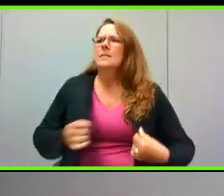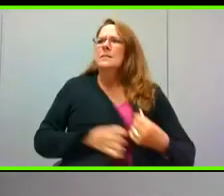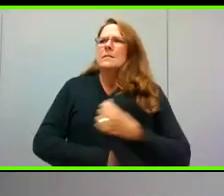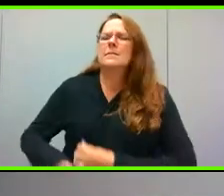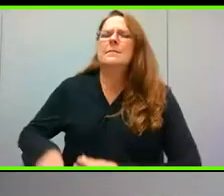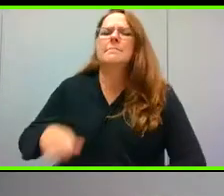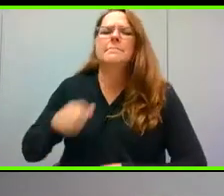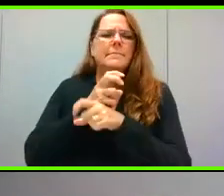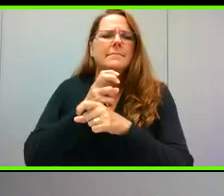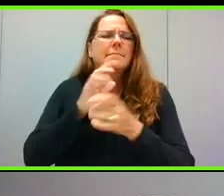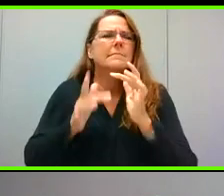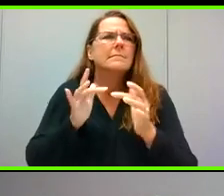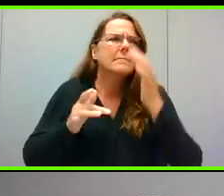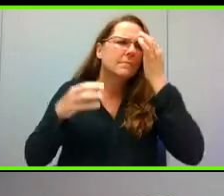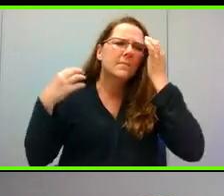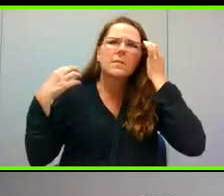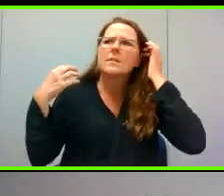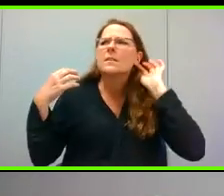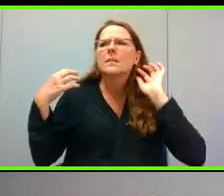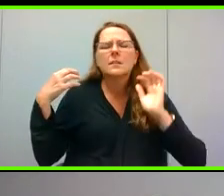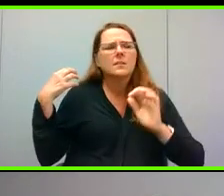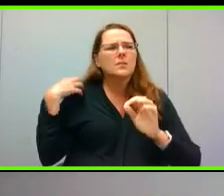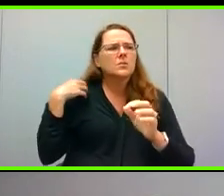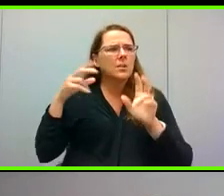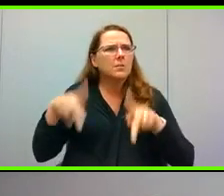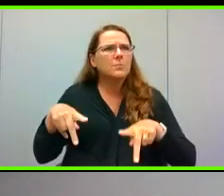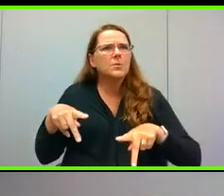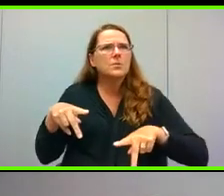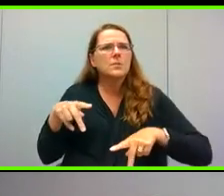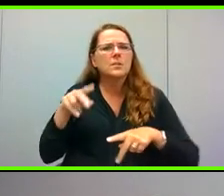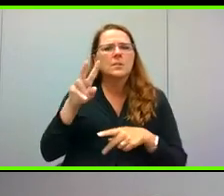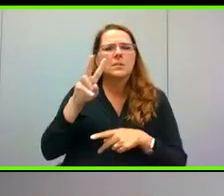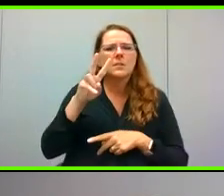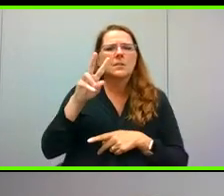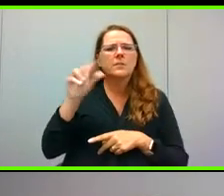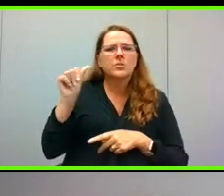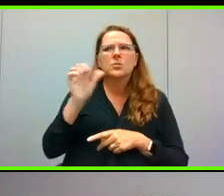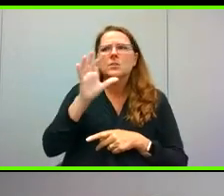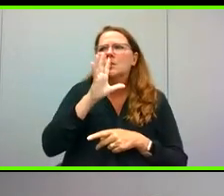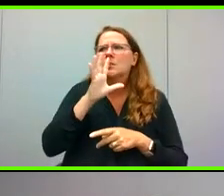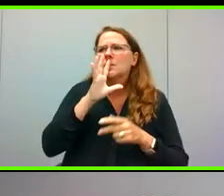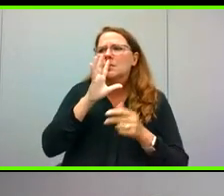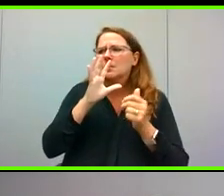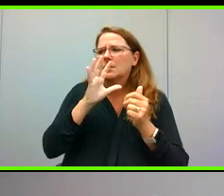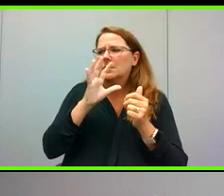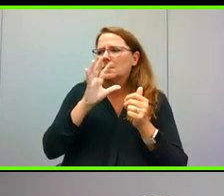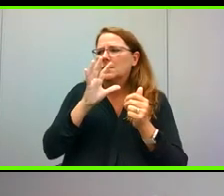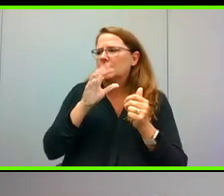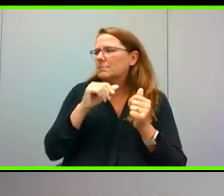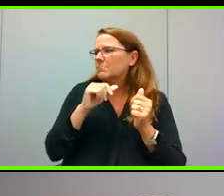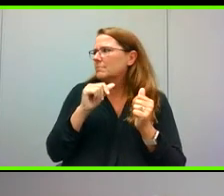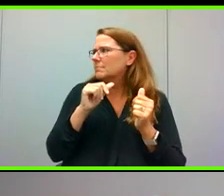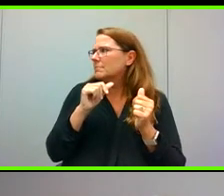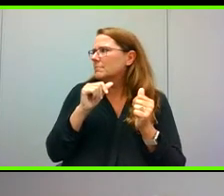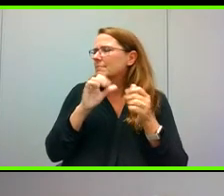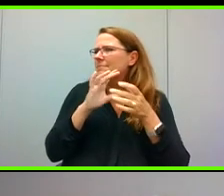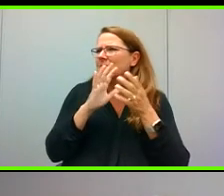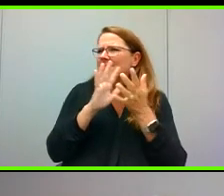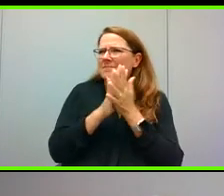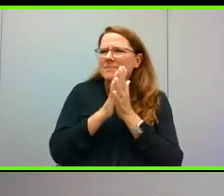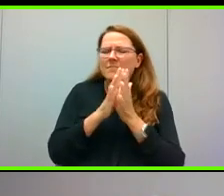The chairperson, but Brownfield, Roanoke, Virginia. I do various speaking and disability advocacy work through my motivational movement, Overcome